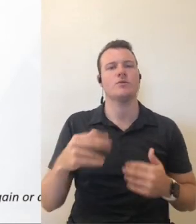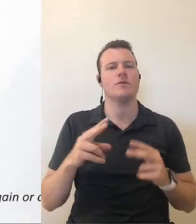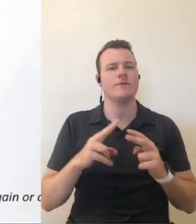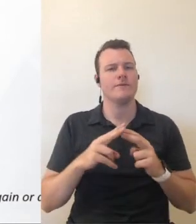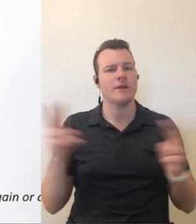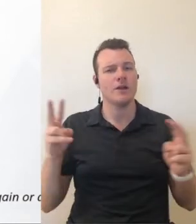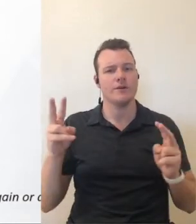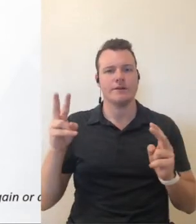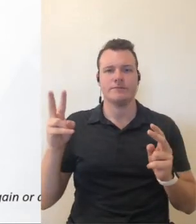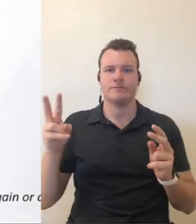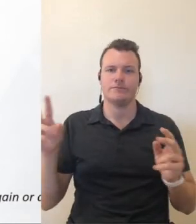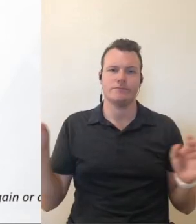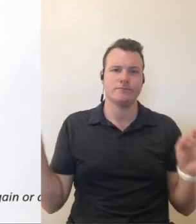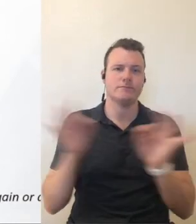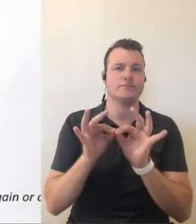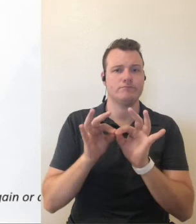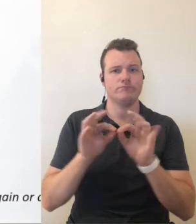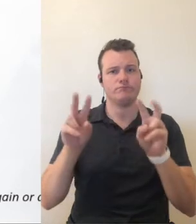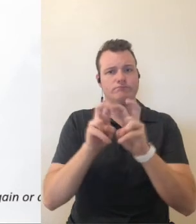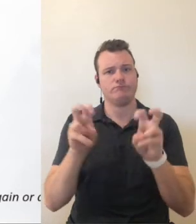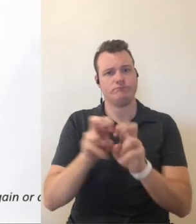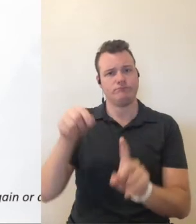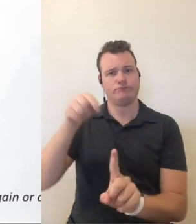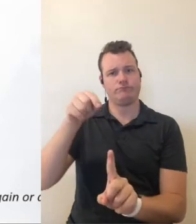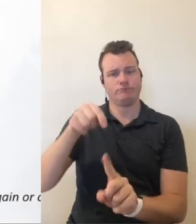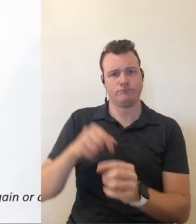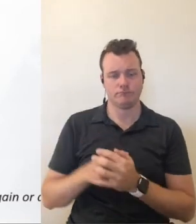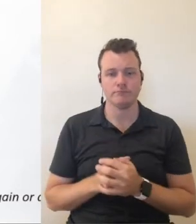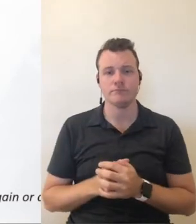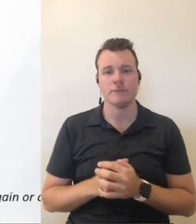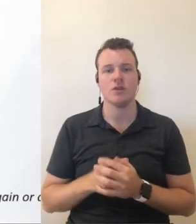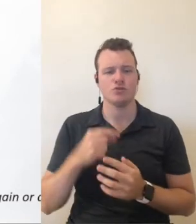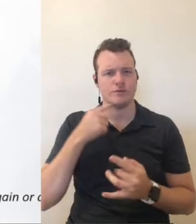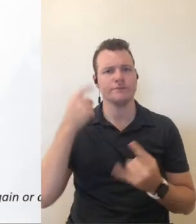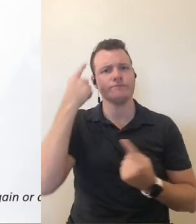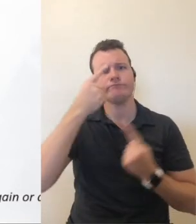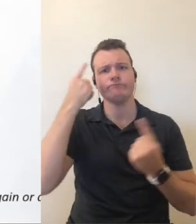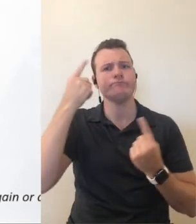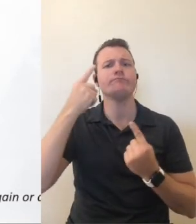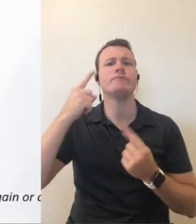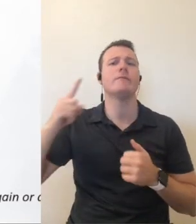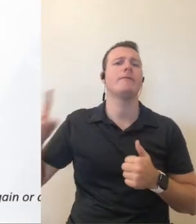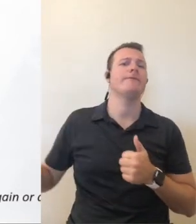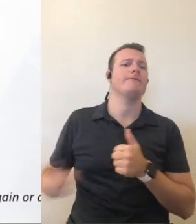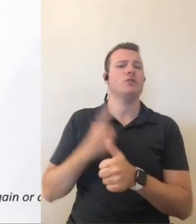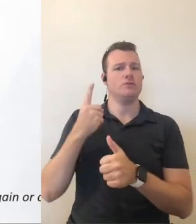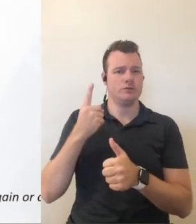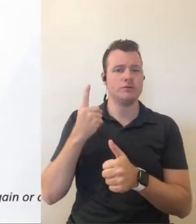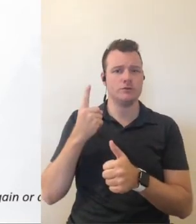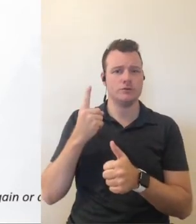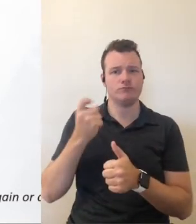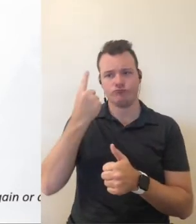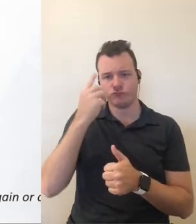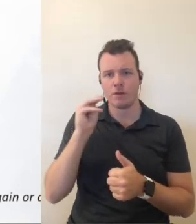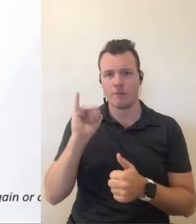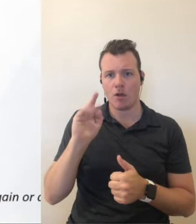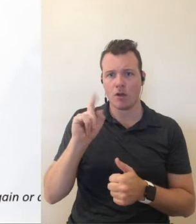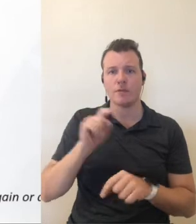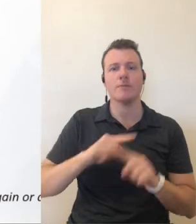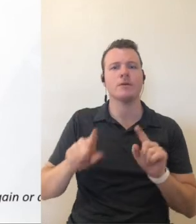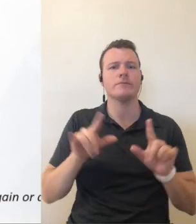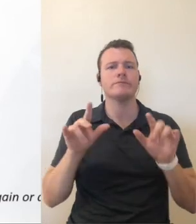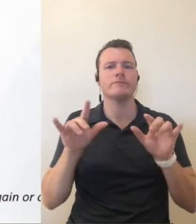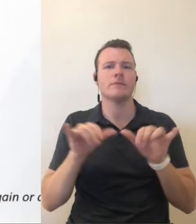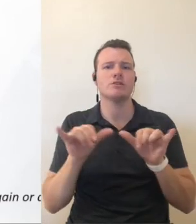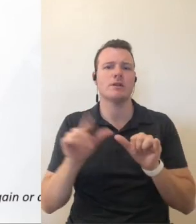very, very critical analysis. And it's something to think about from the beginning, so you know what the market looks like, but also to